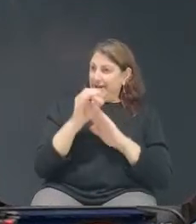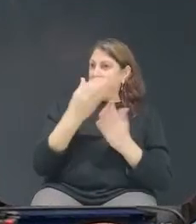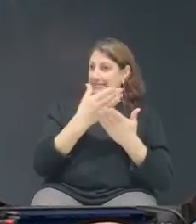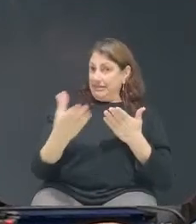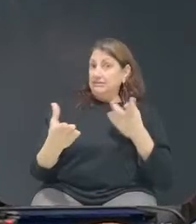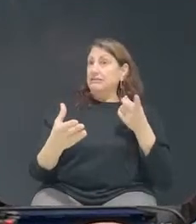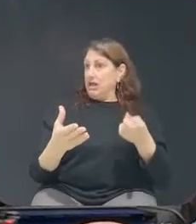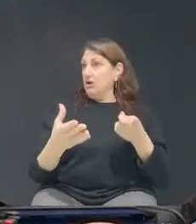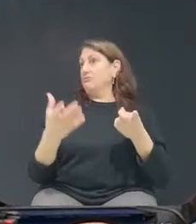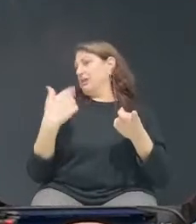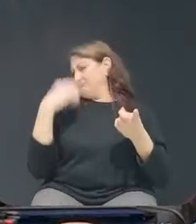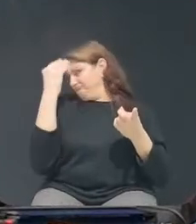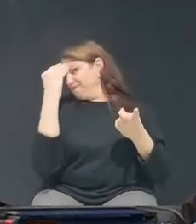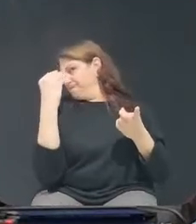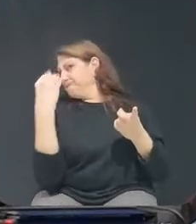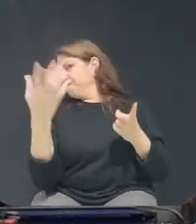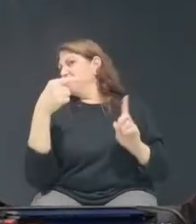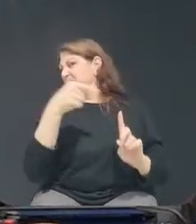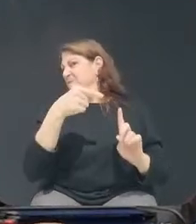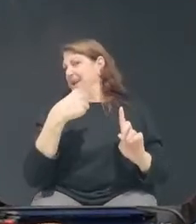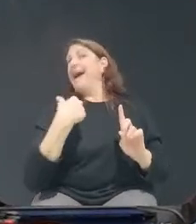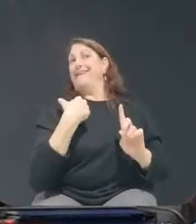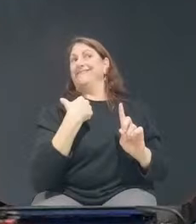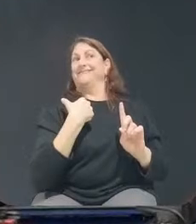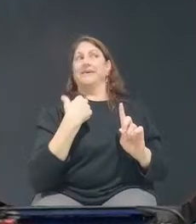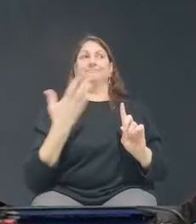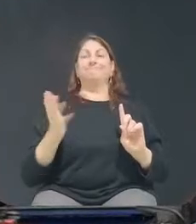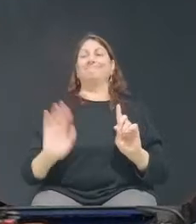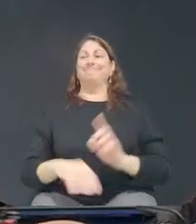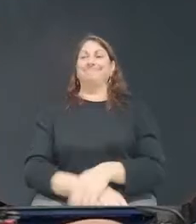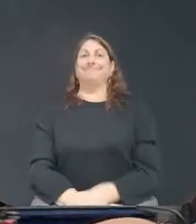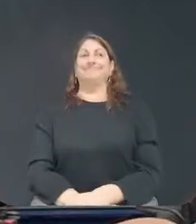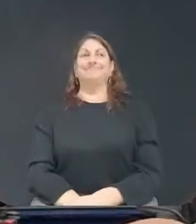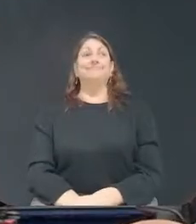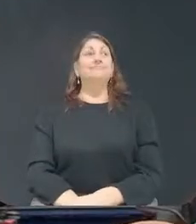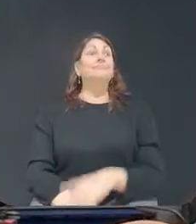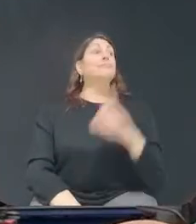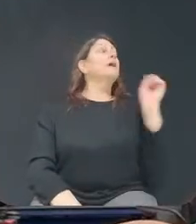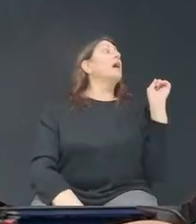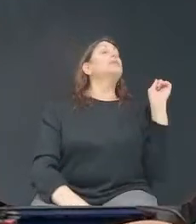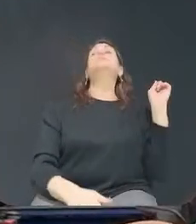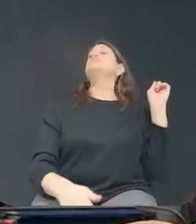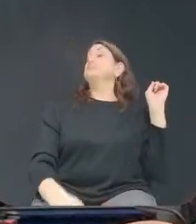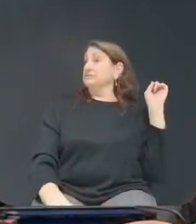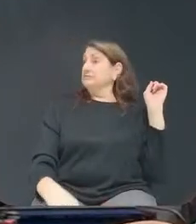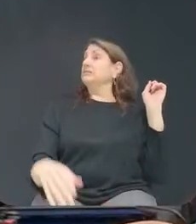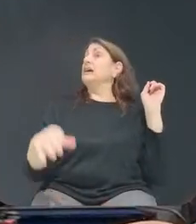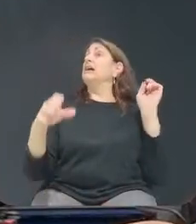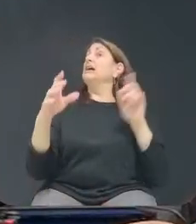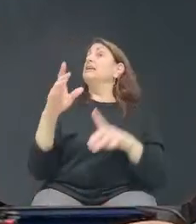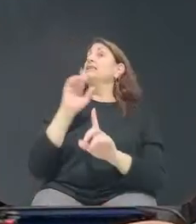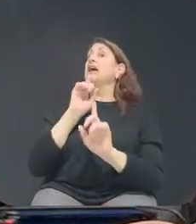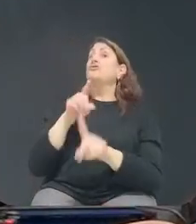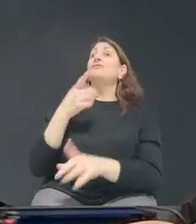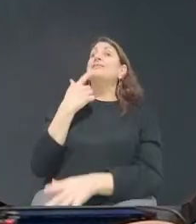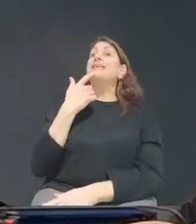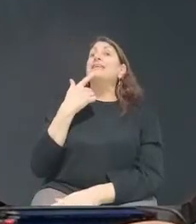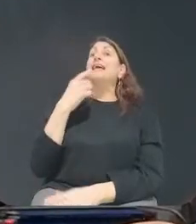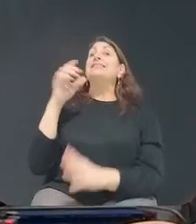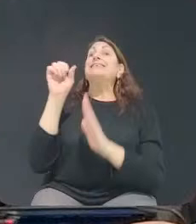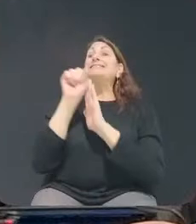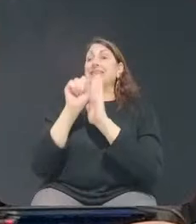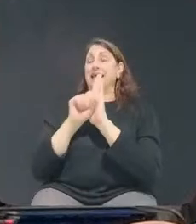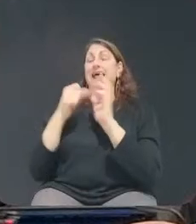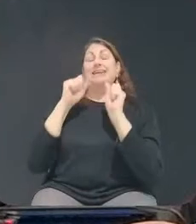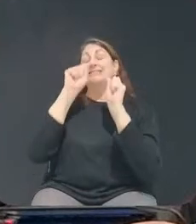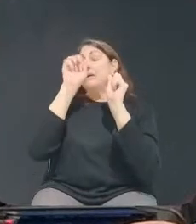I guess that's probably bad. I want to add more to that. I mean, the state also, I can't remember the division at the state, that they have